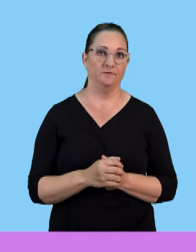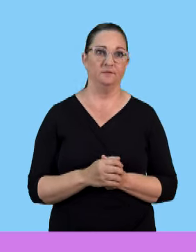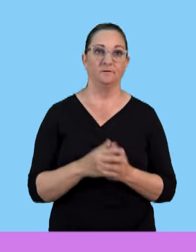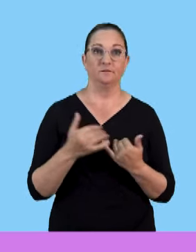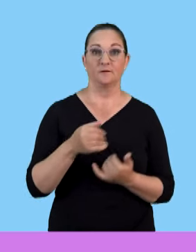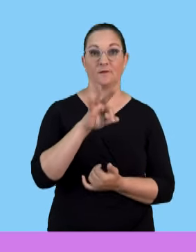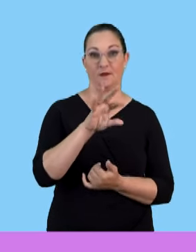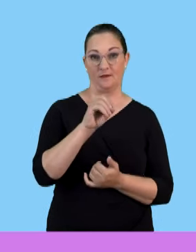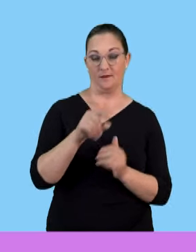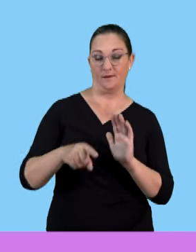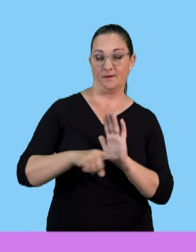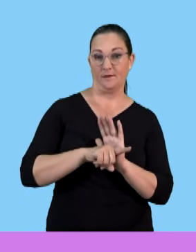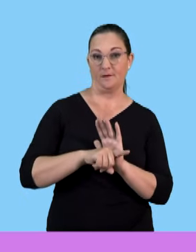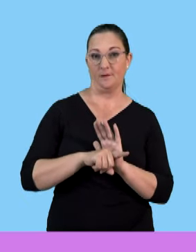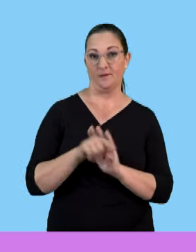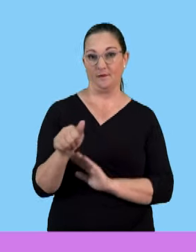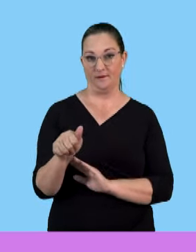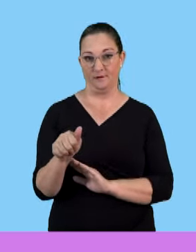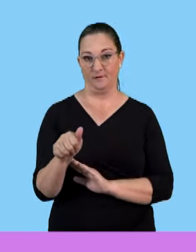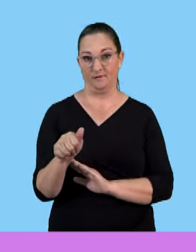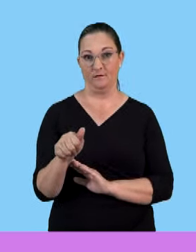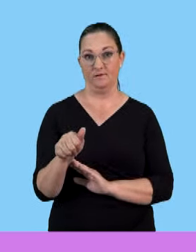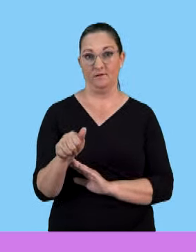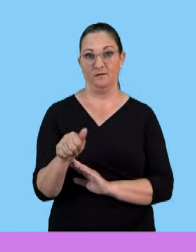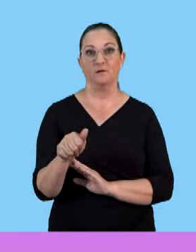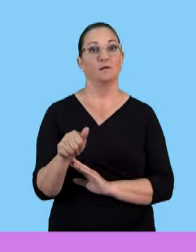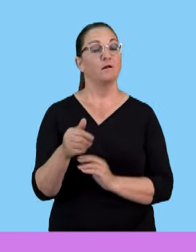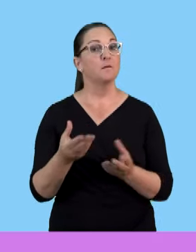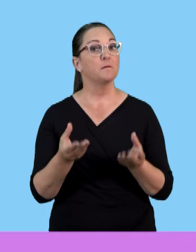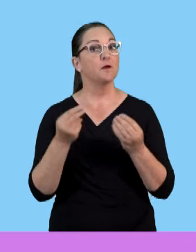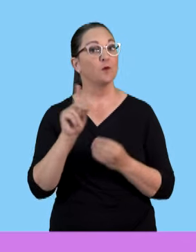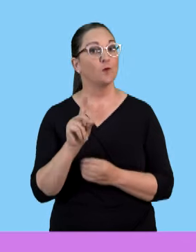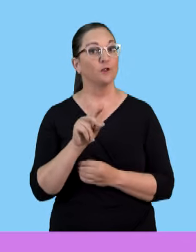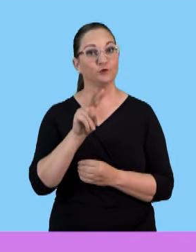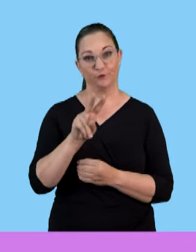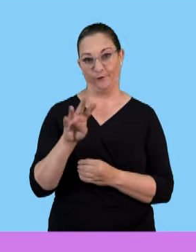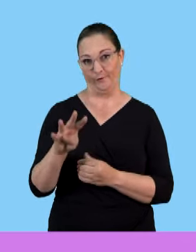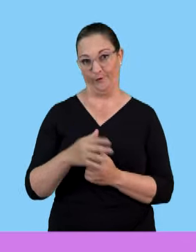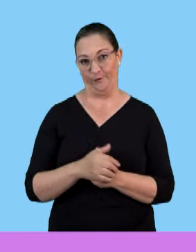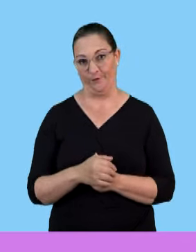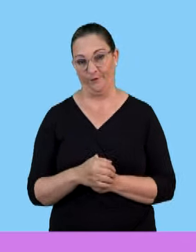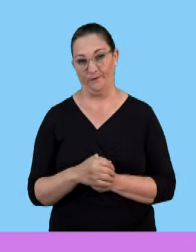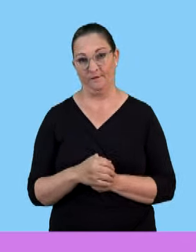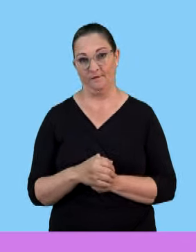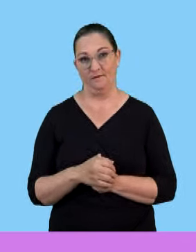Then when you say 30 minus 6, you are getting what?